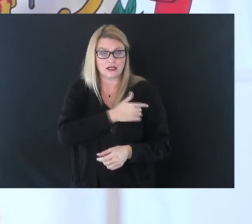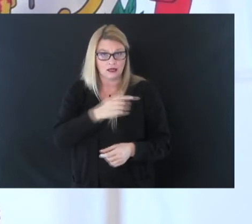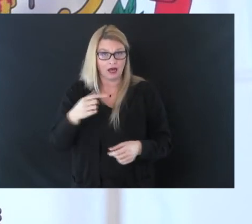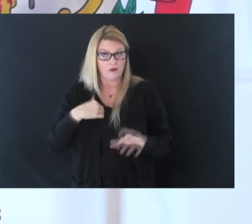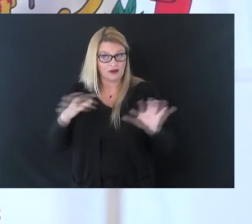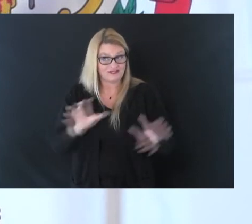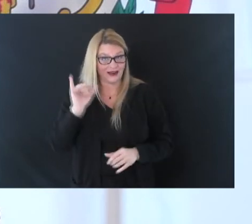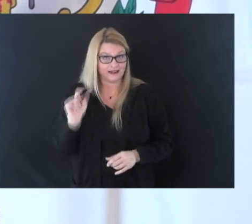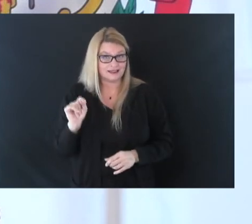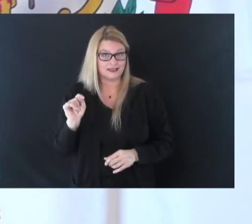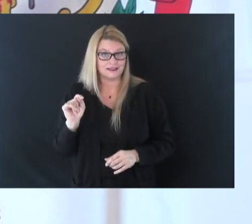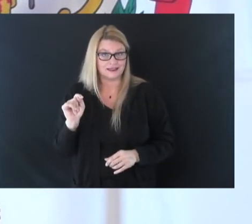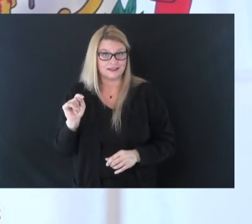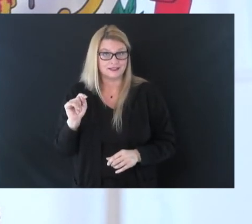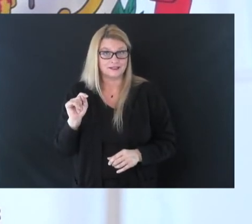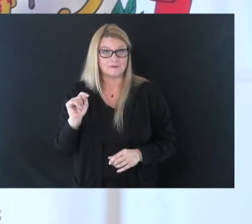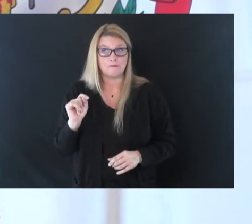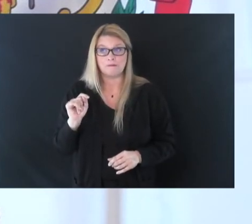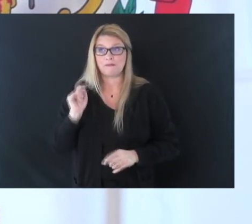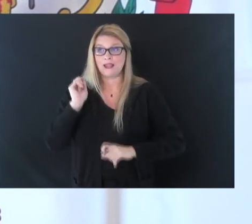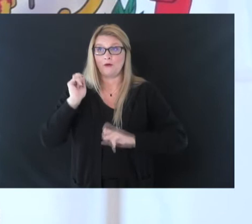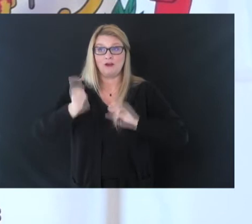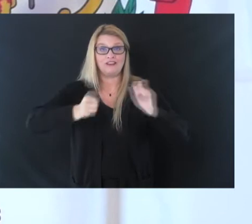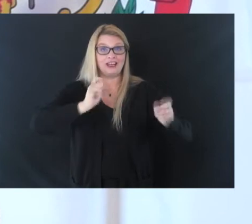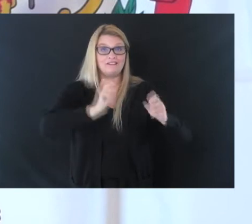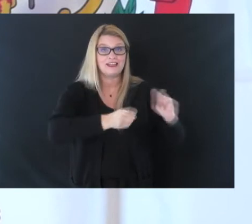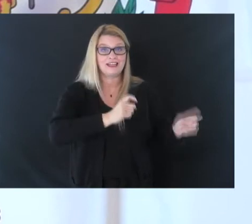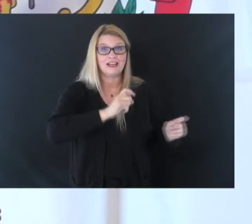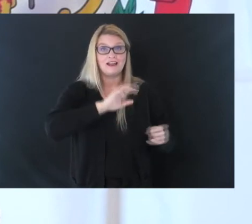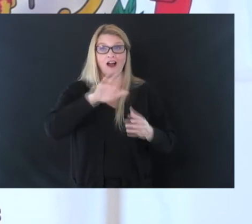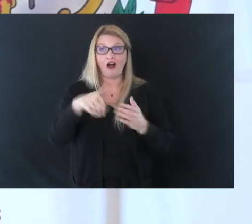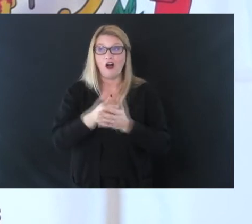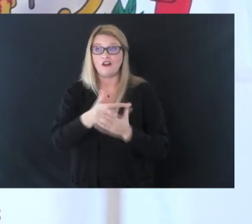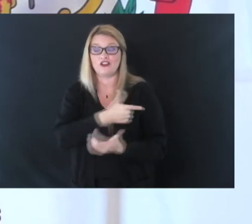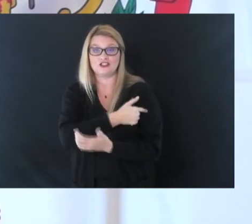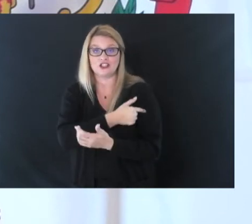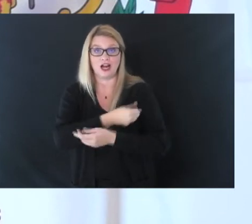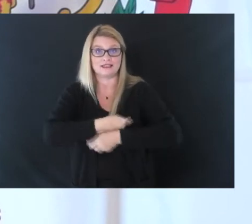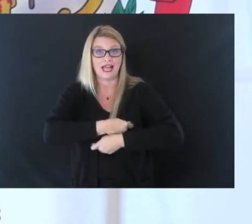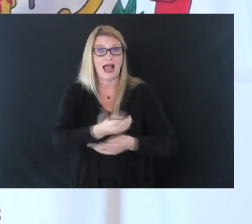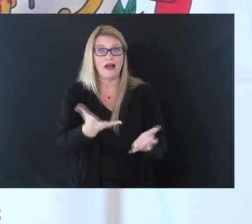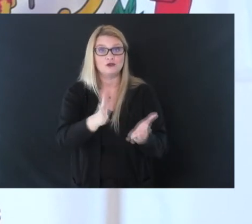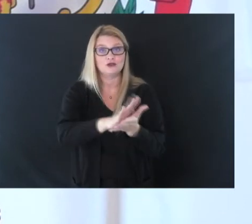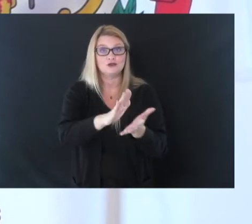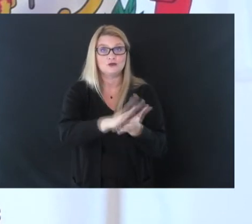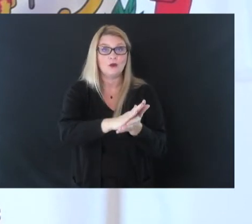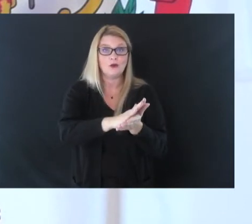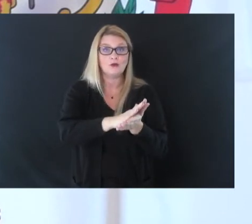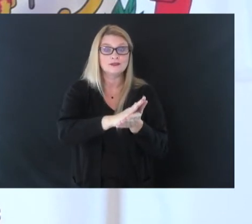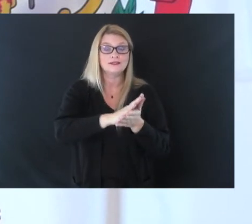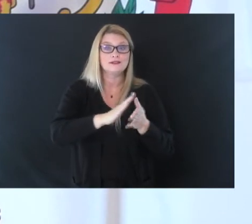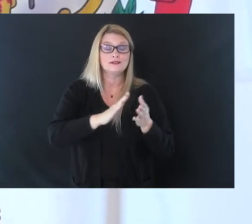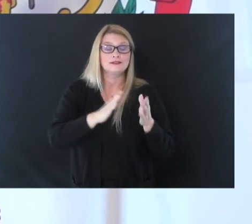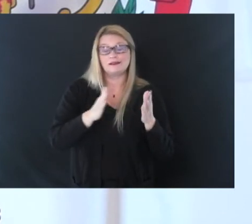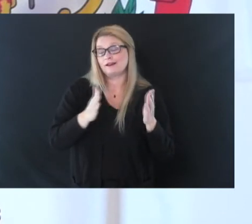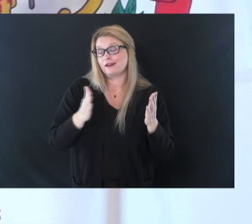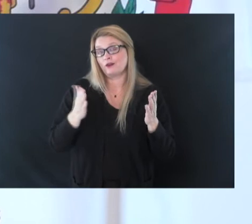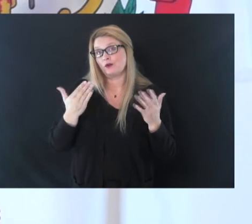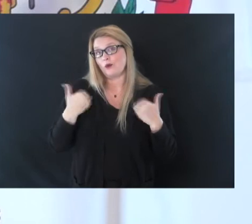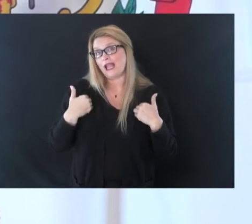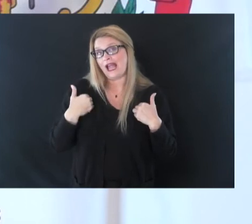we've been giving the shots out at the schools or wherever we were, and we